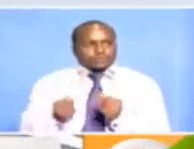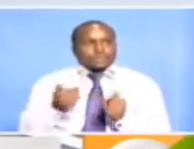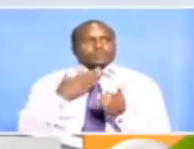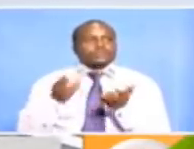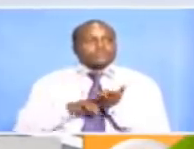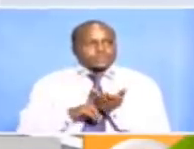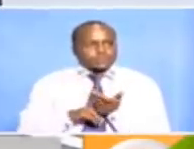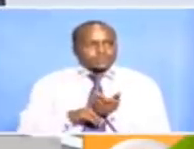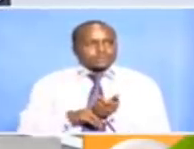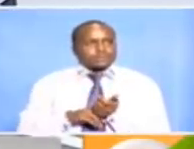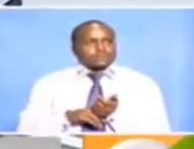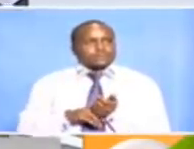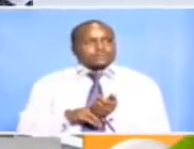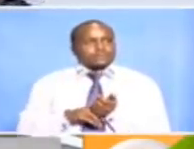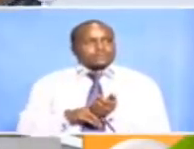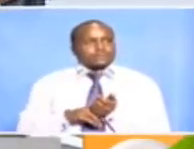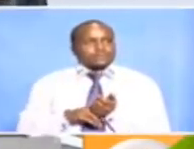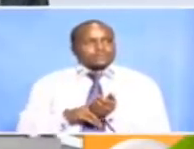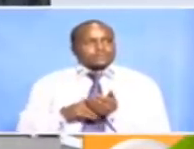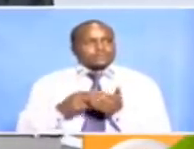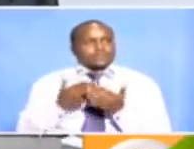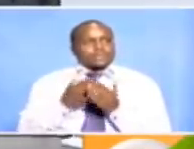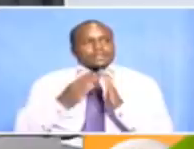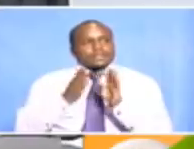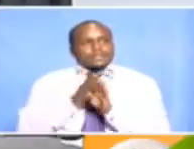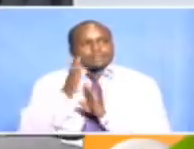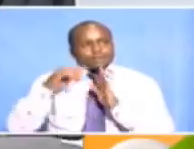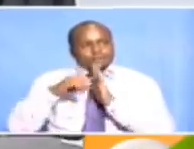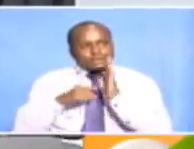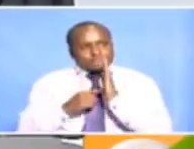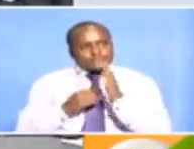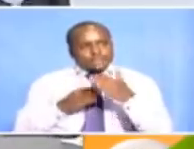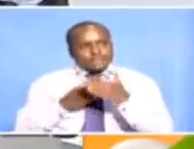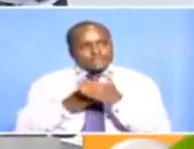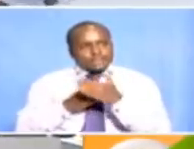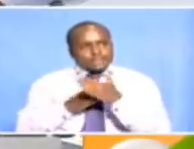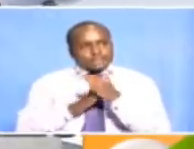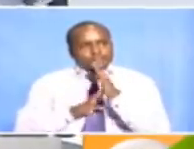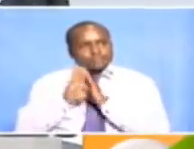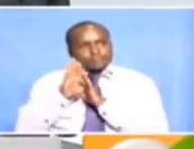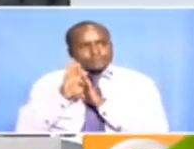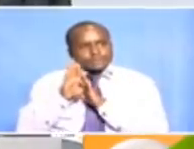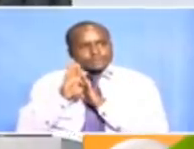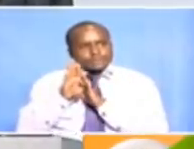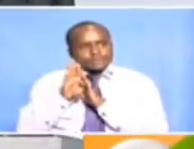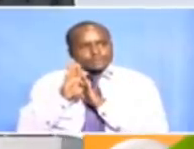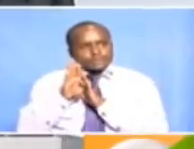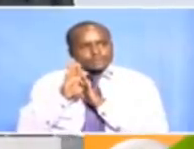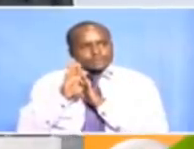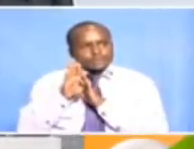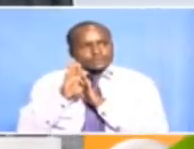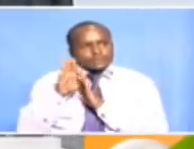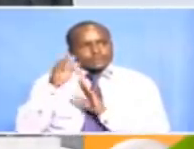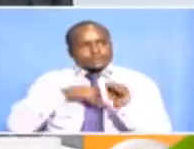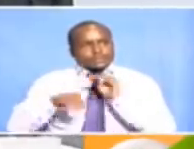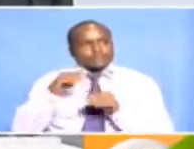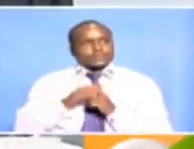myself every time I talk. The main factor hindering development in this great county of ours, Jeff, is